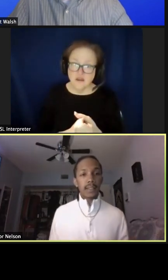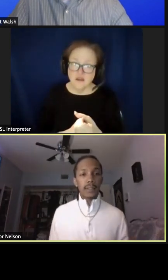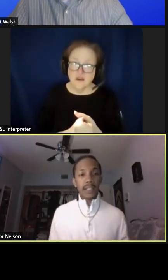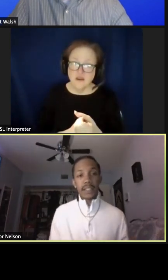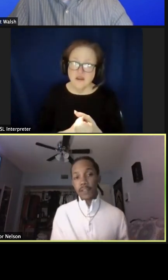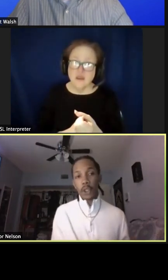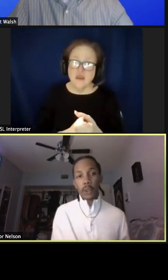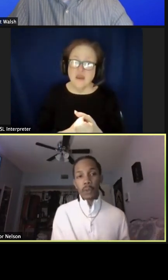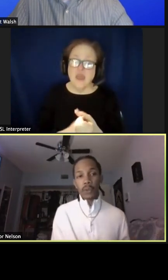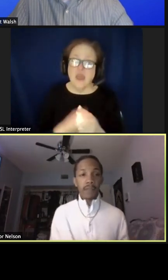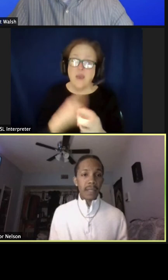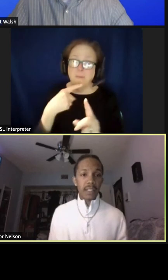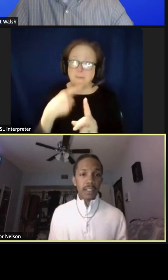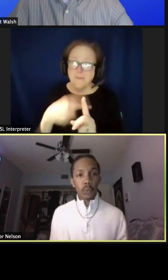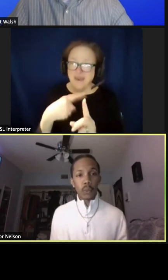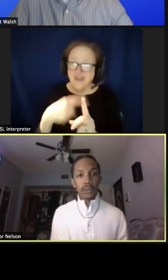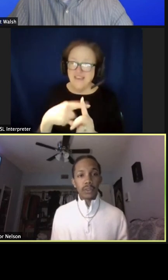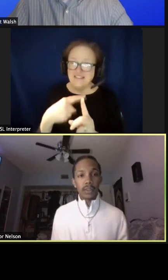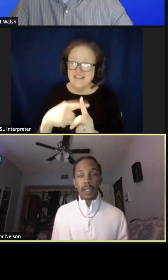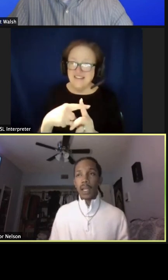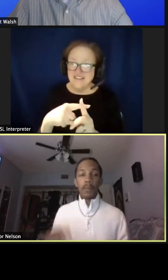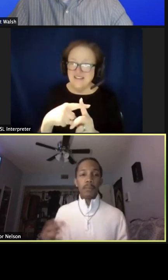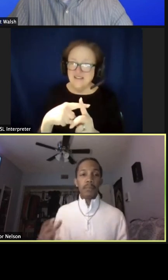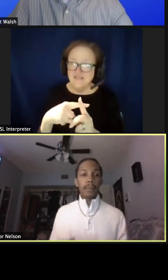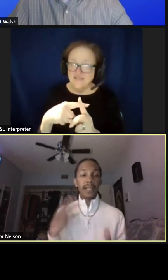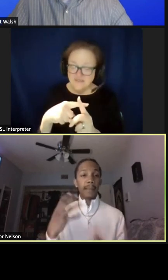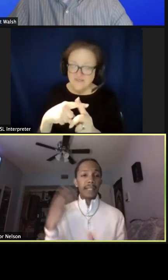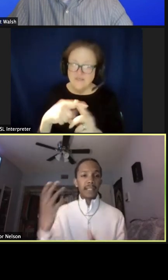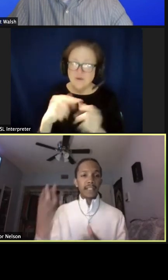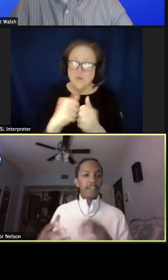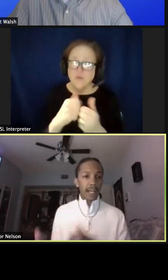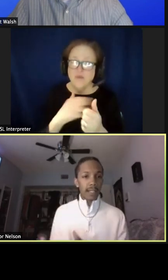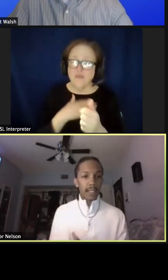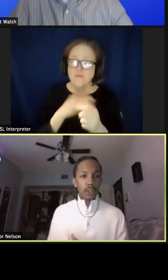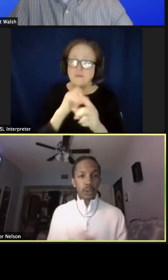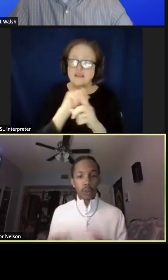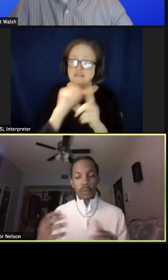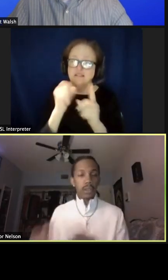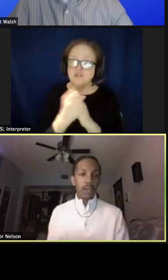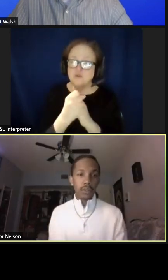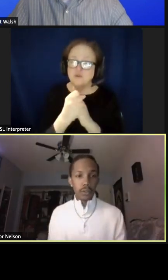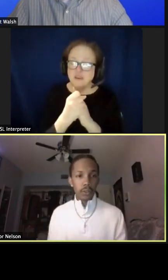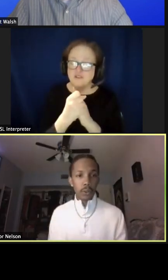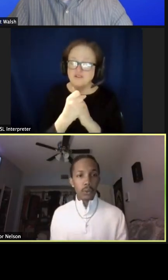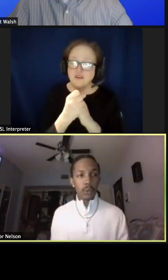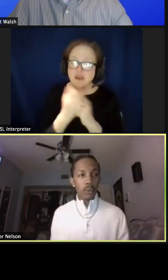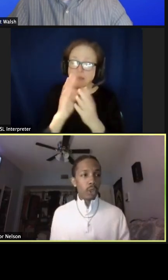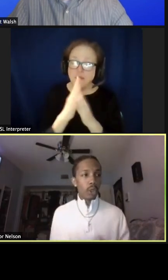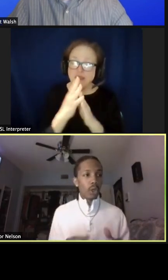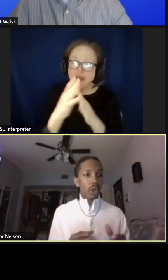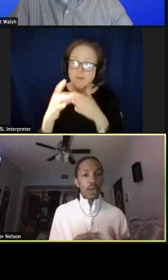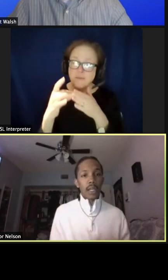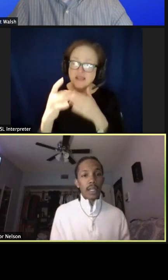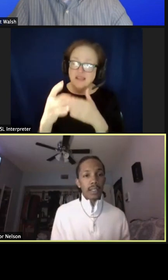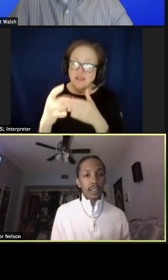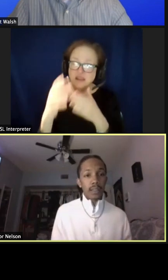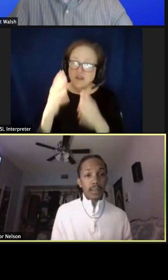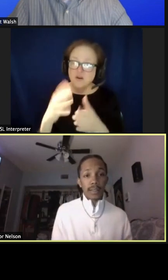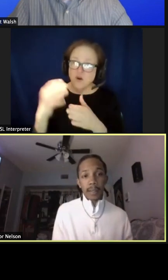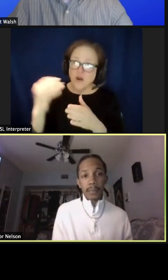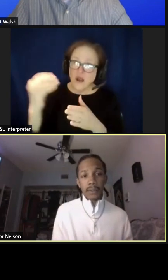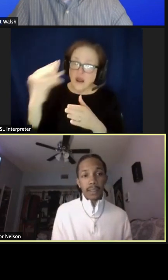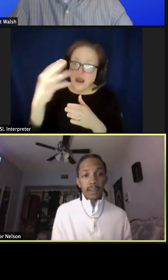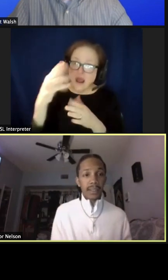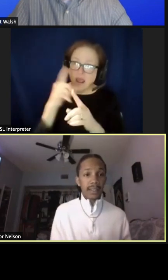positive, even though given my situation and be a beacon of light towards others who are in the